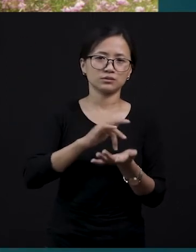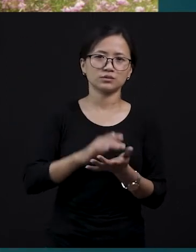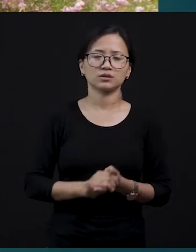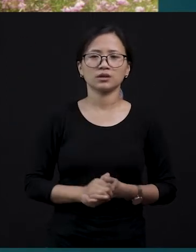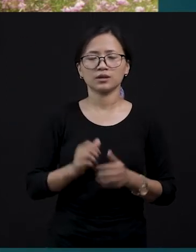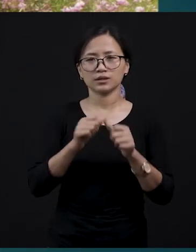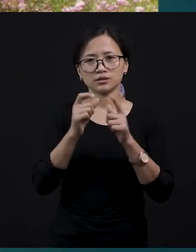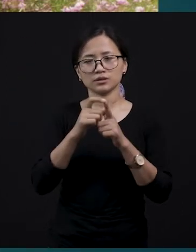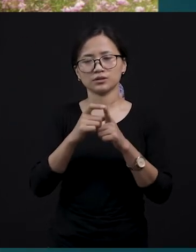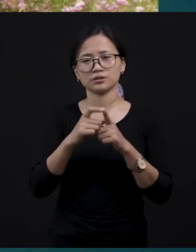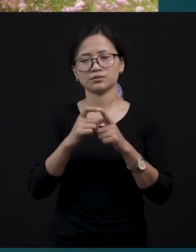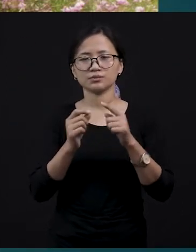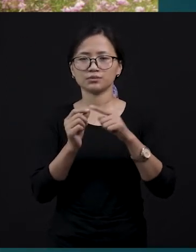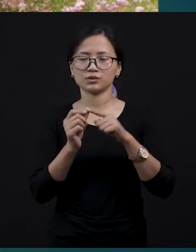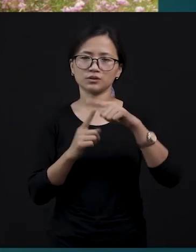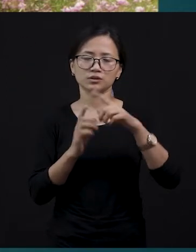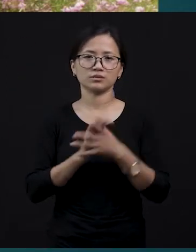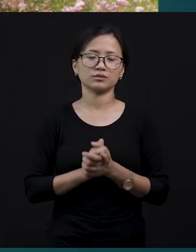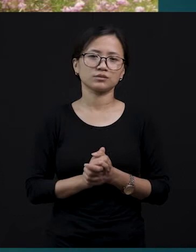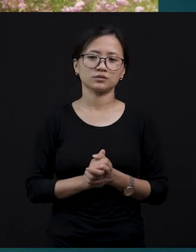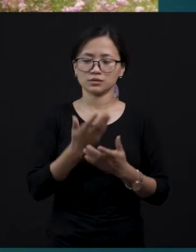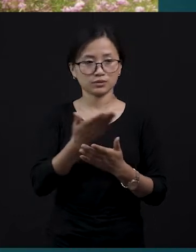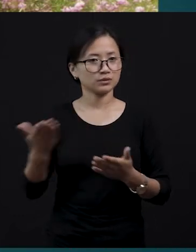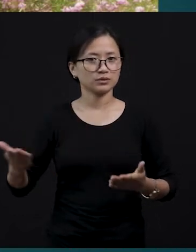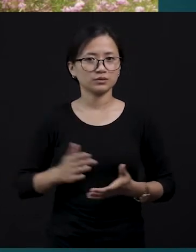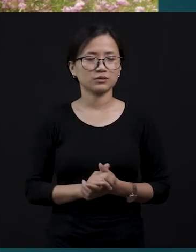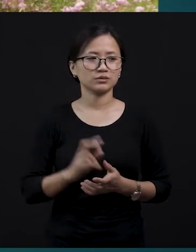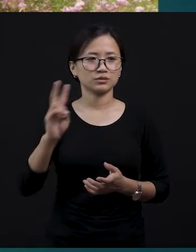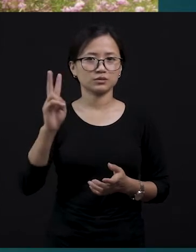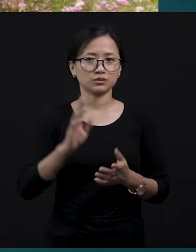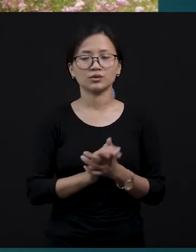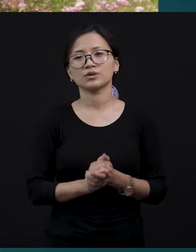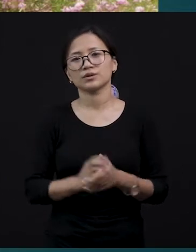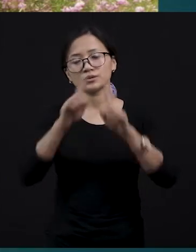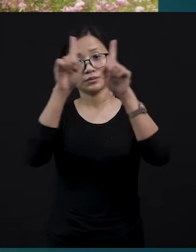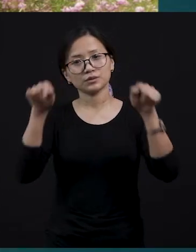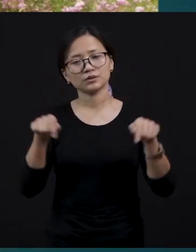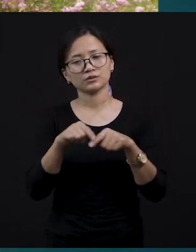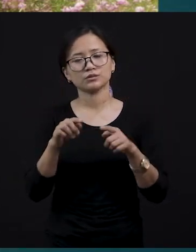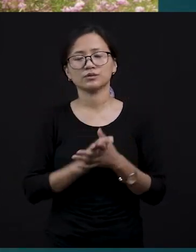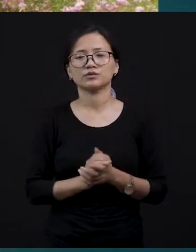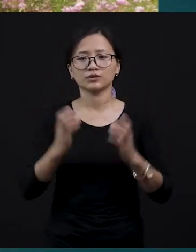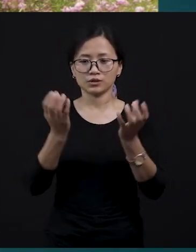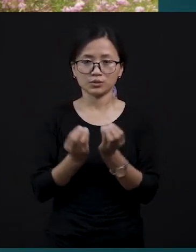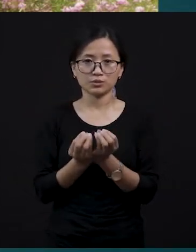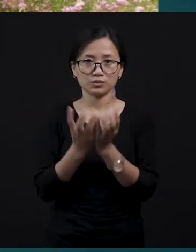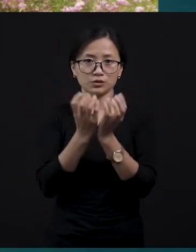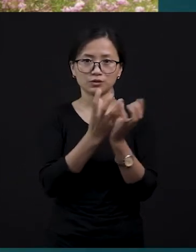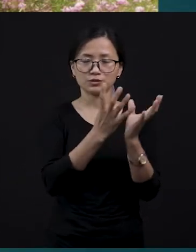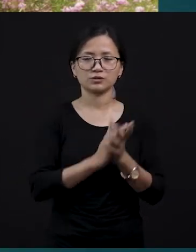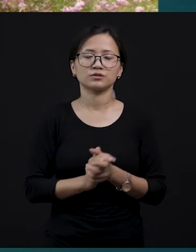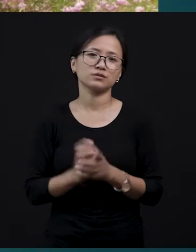adapt themselves, okay, to grow well in the desert. So these are two pictures of bushy deserts. So you will find this kind